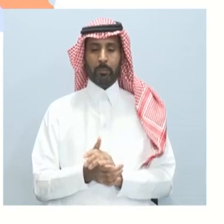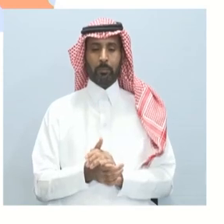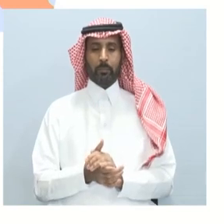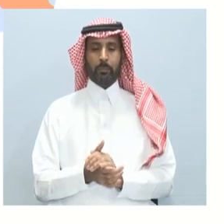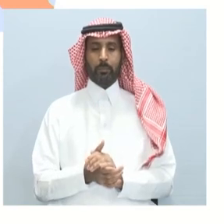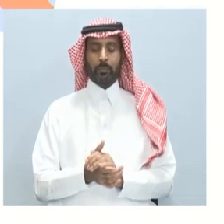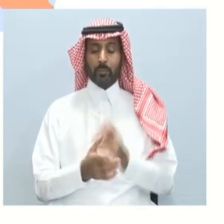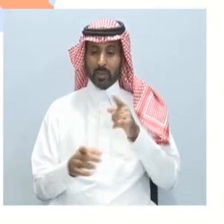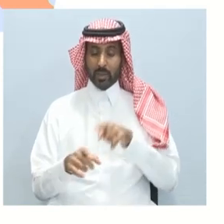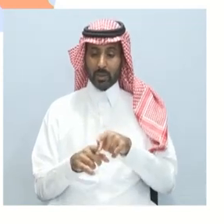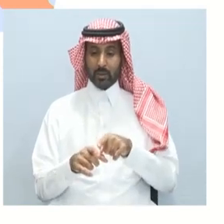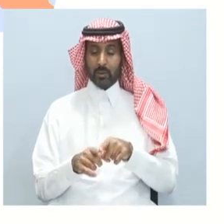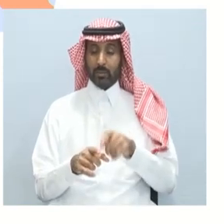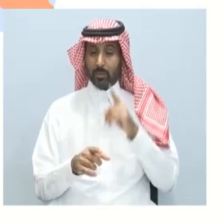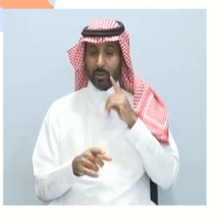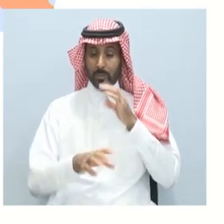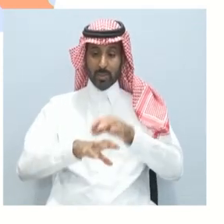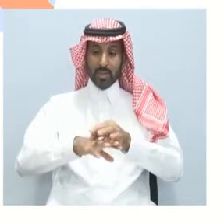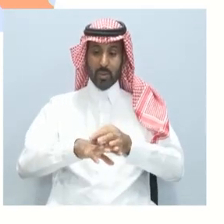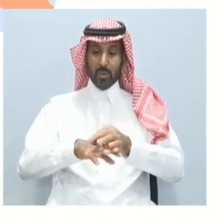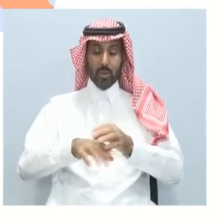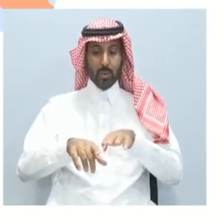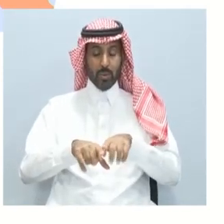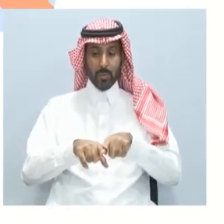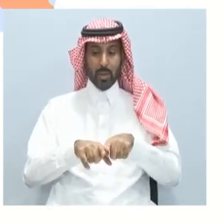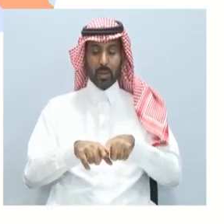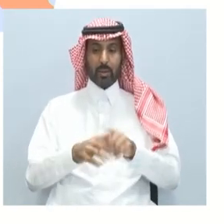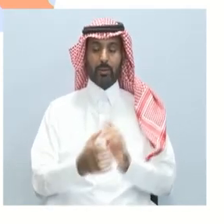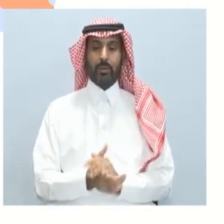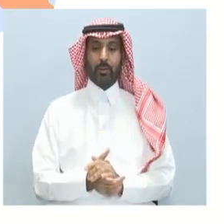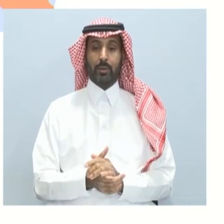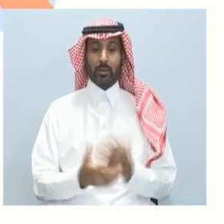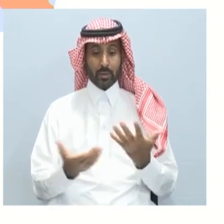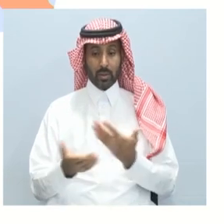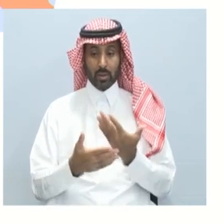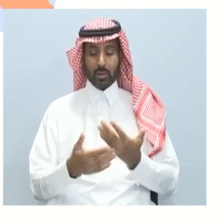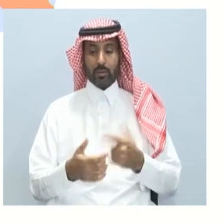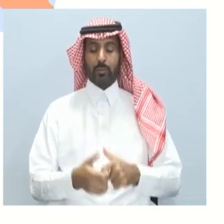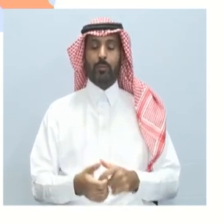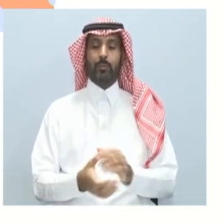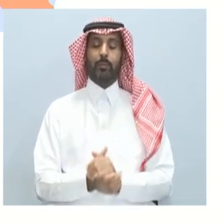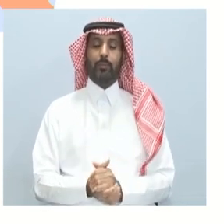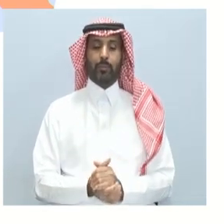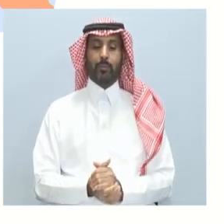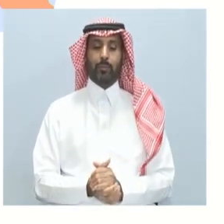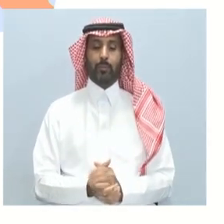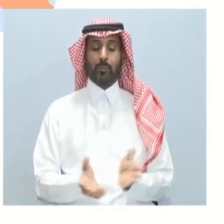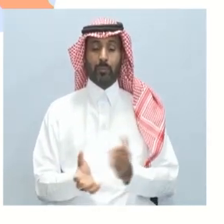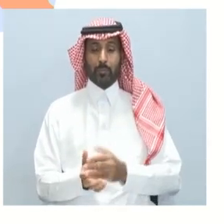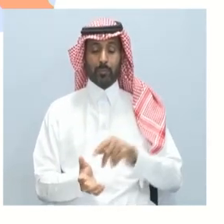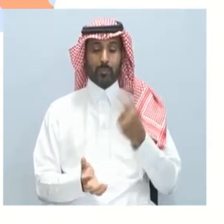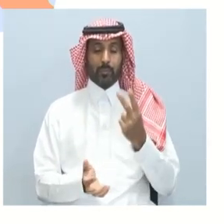be between animals, but even personal or human relationships, they have the same type. And we have number